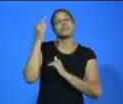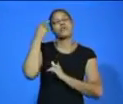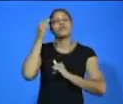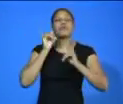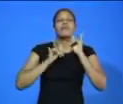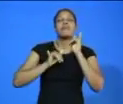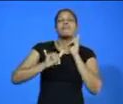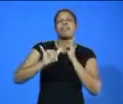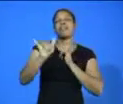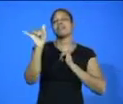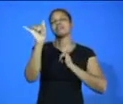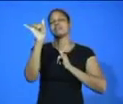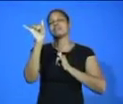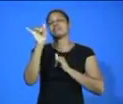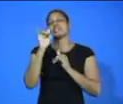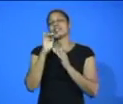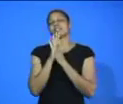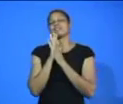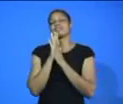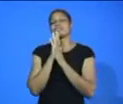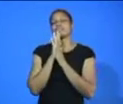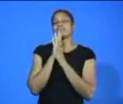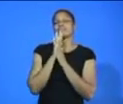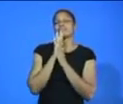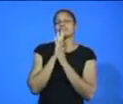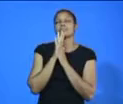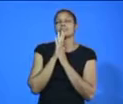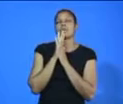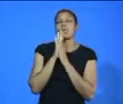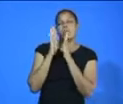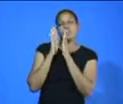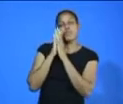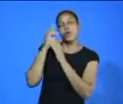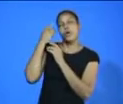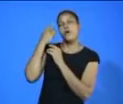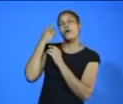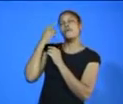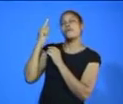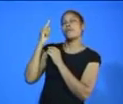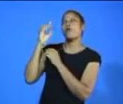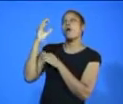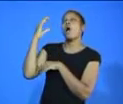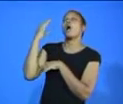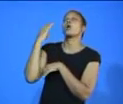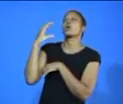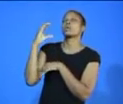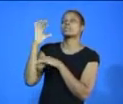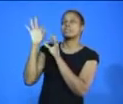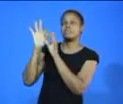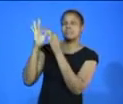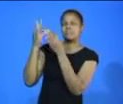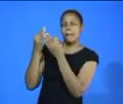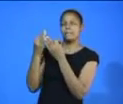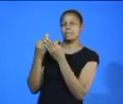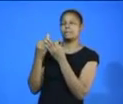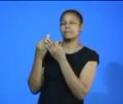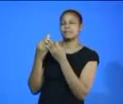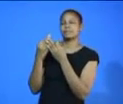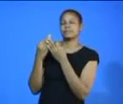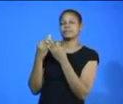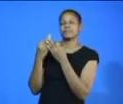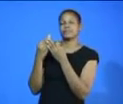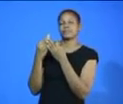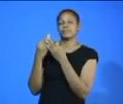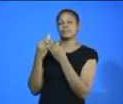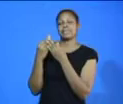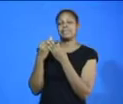everlasting. And so I lift up our cousins, the family, to you. We